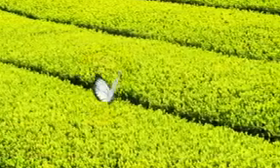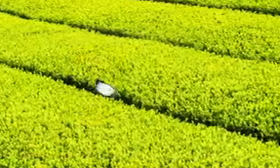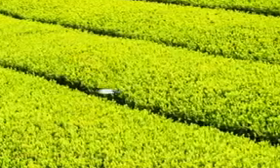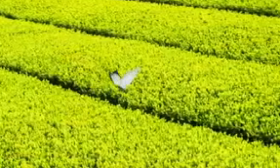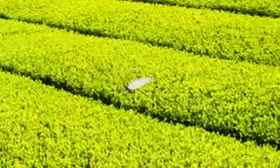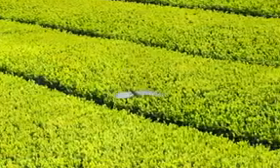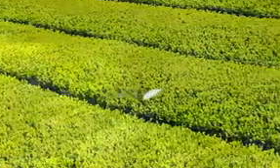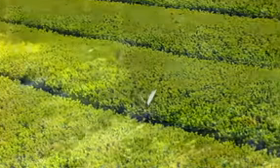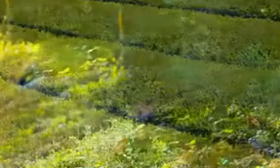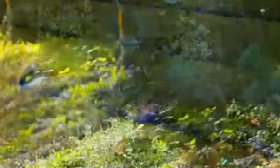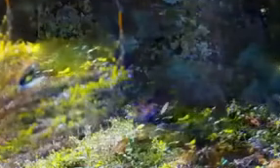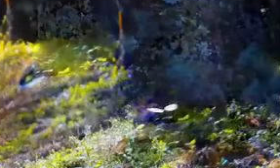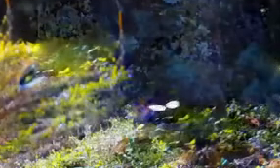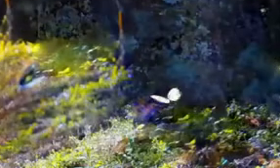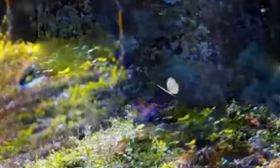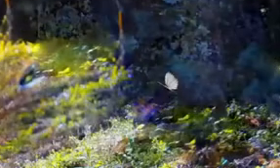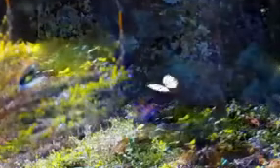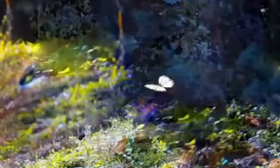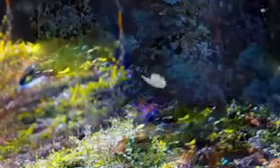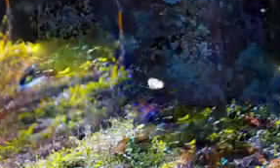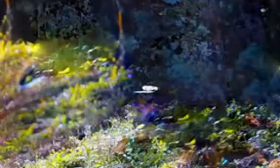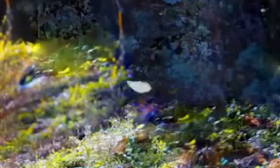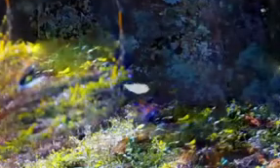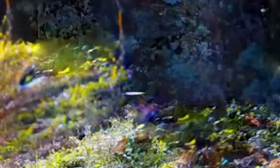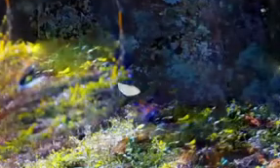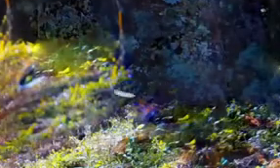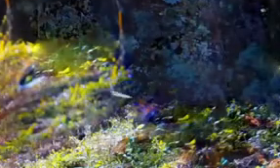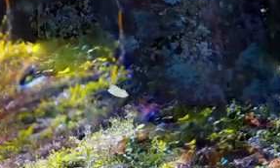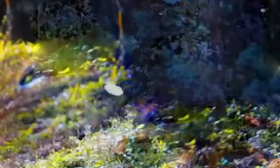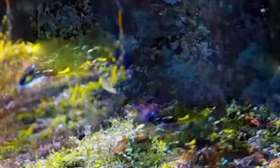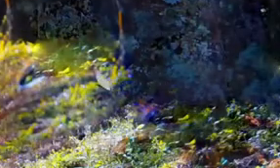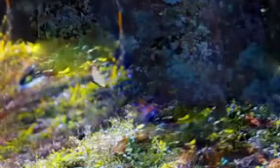everybody. That's it, keep moving.